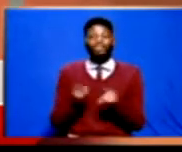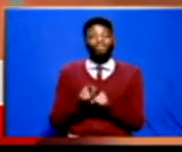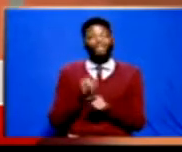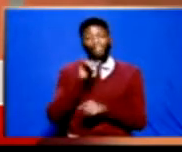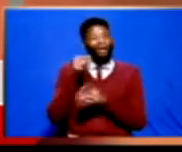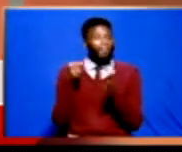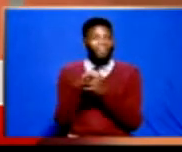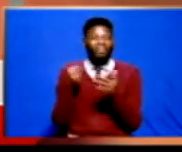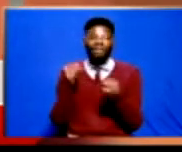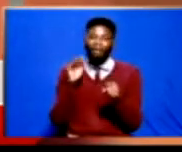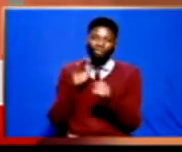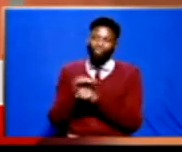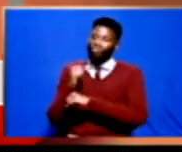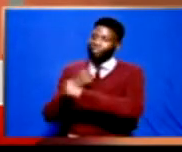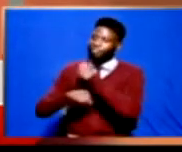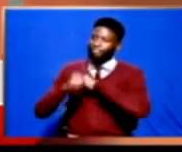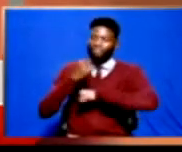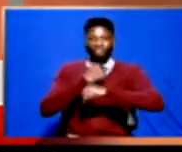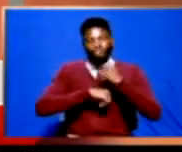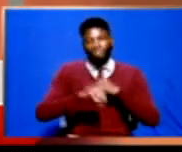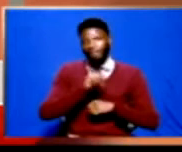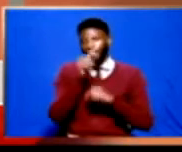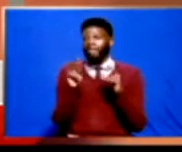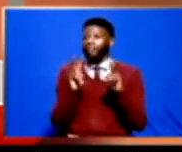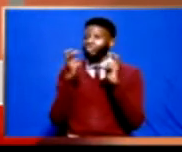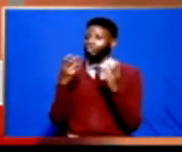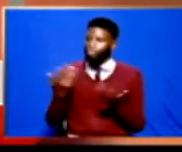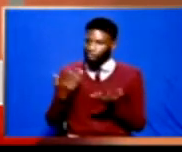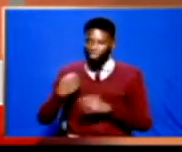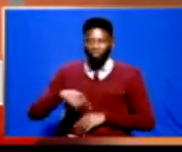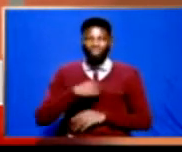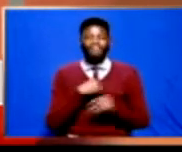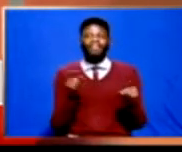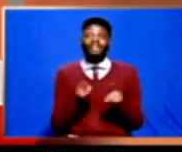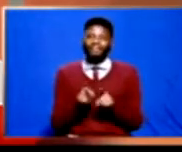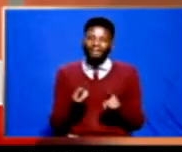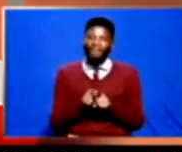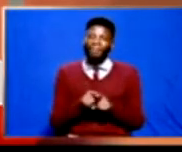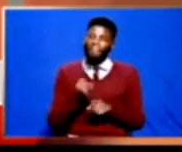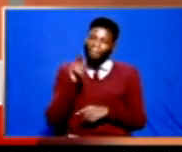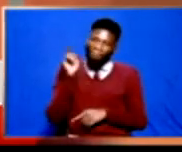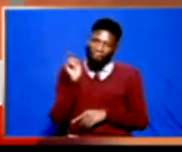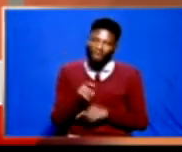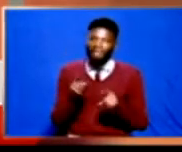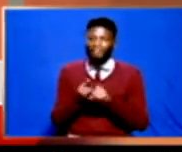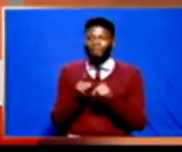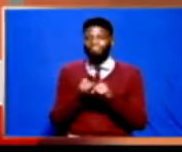a lot of these activities. The other issue is that we also would have to look for creative ways